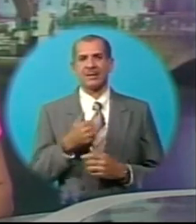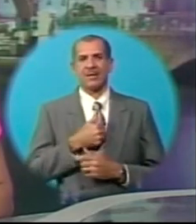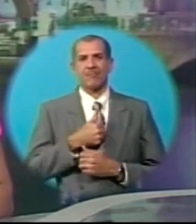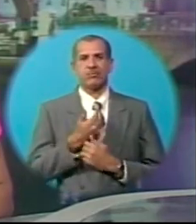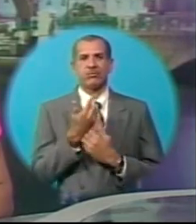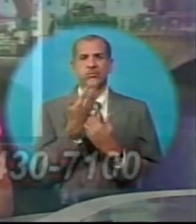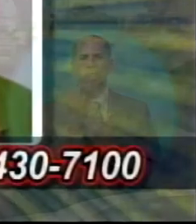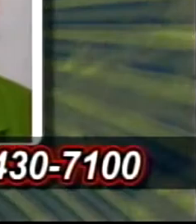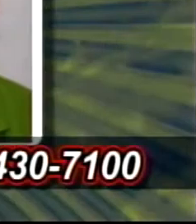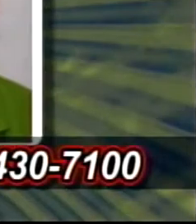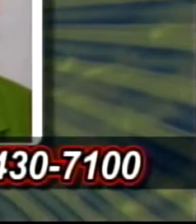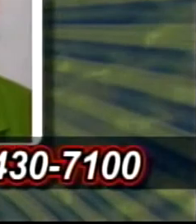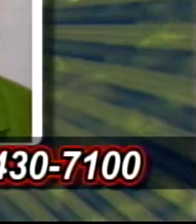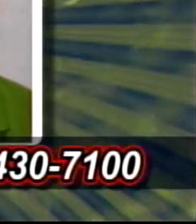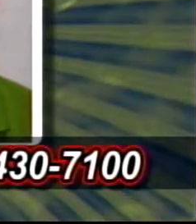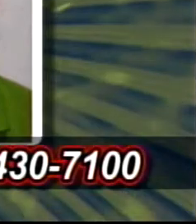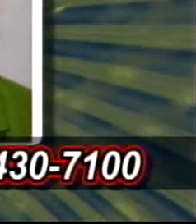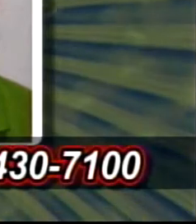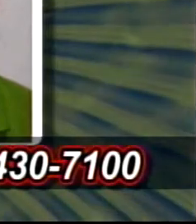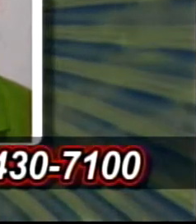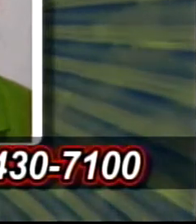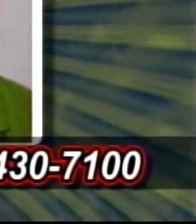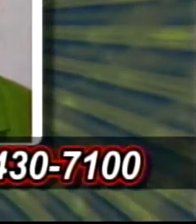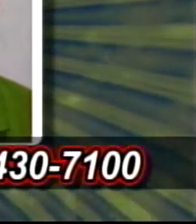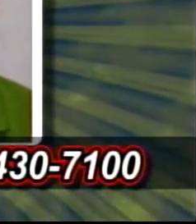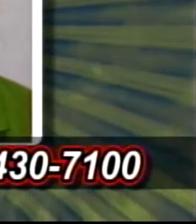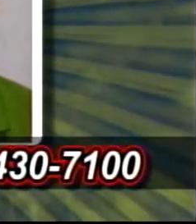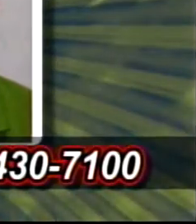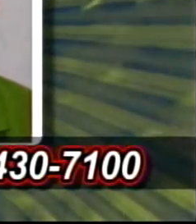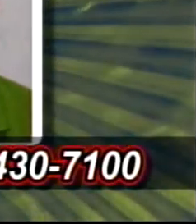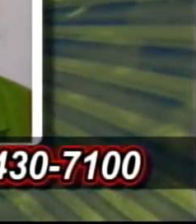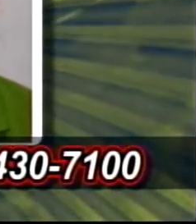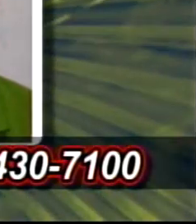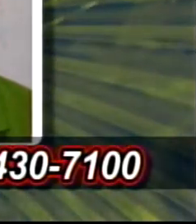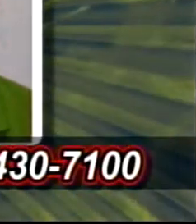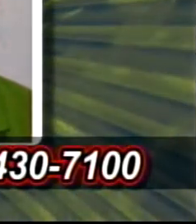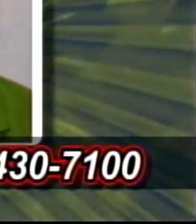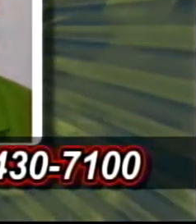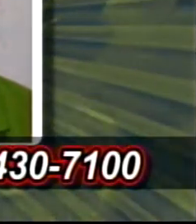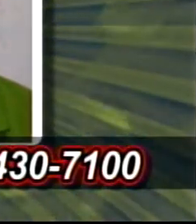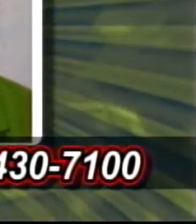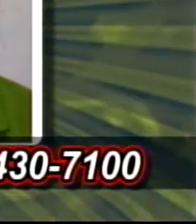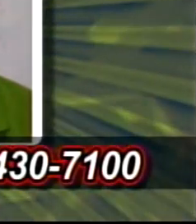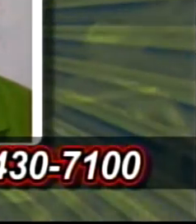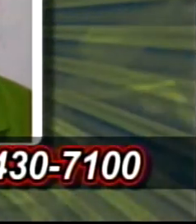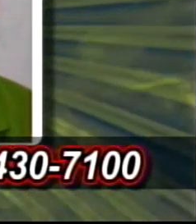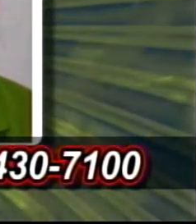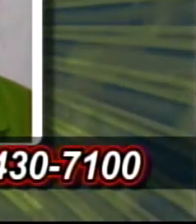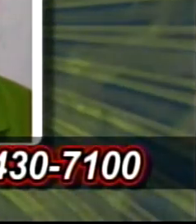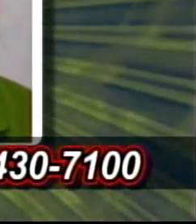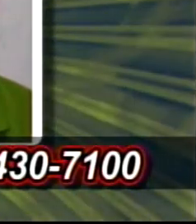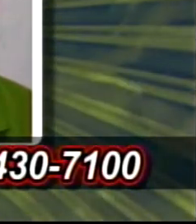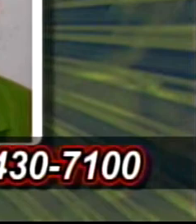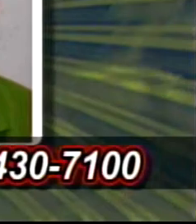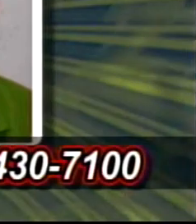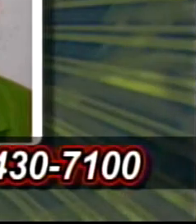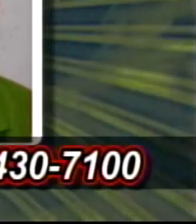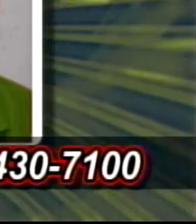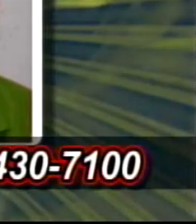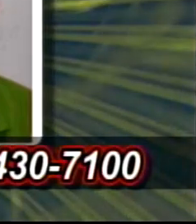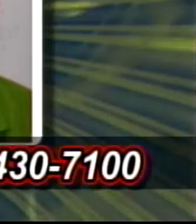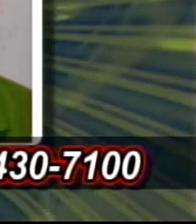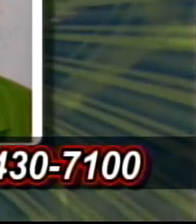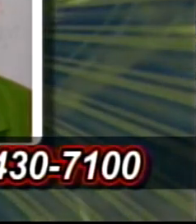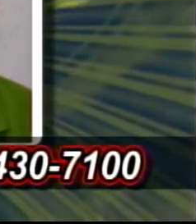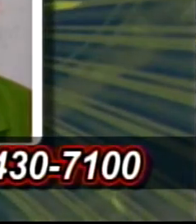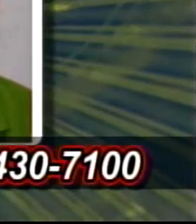lawman. Yearwood surrendered to police today accompanied by an attorney at law. Yearwood, who was wanted in connection with serious criminal matters,